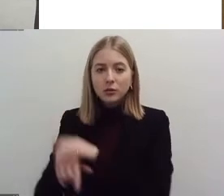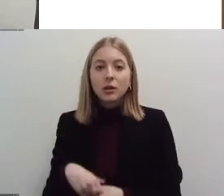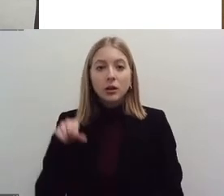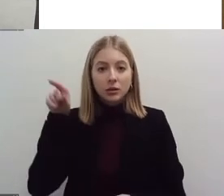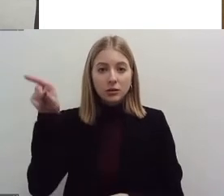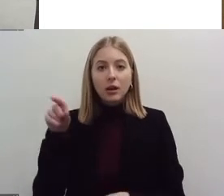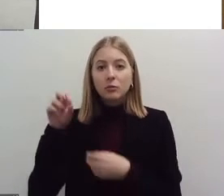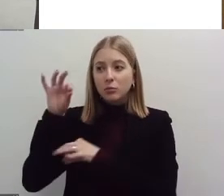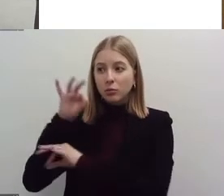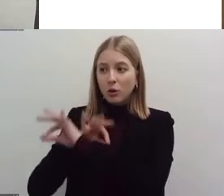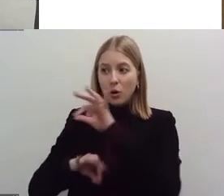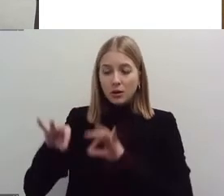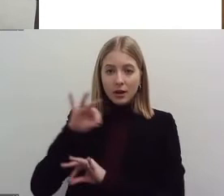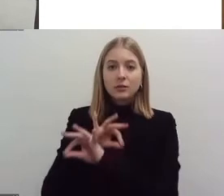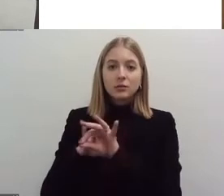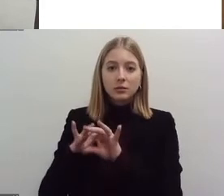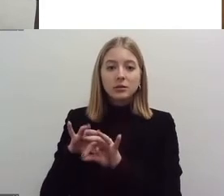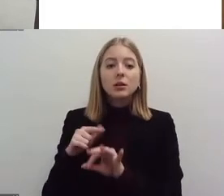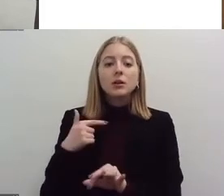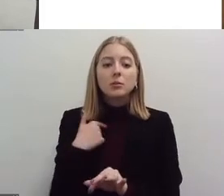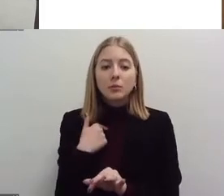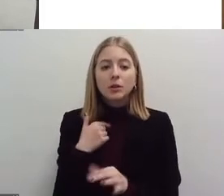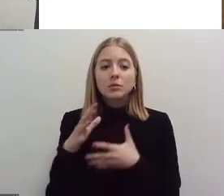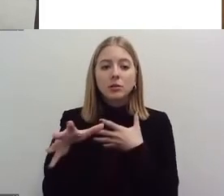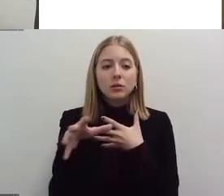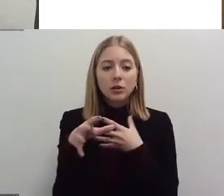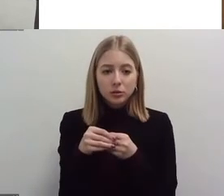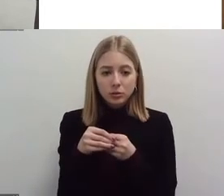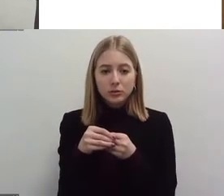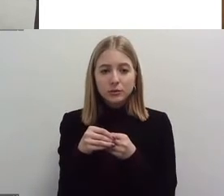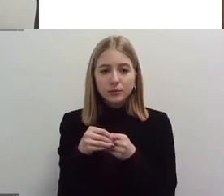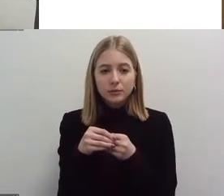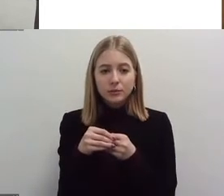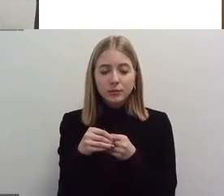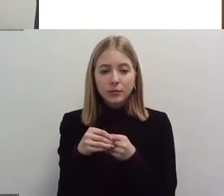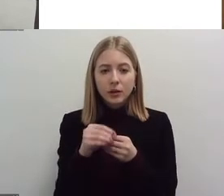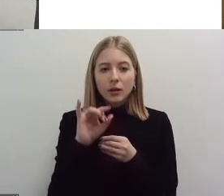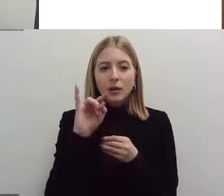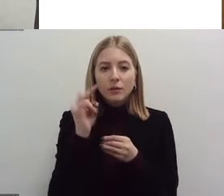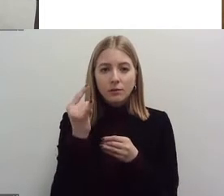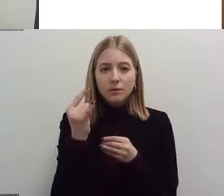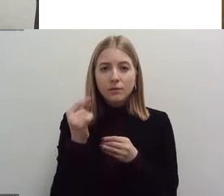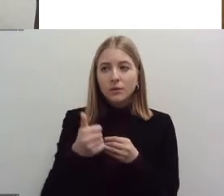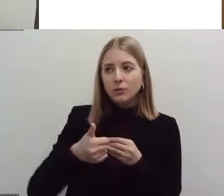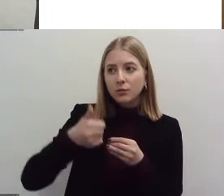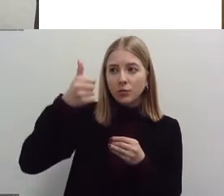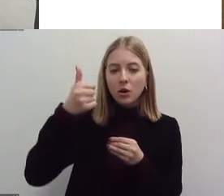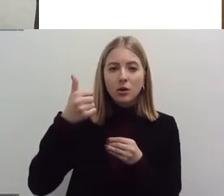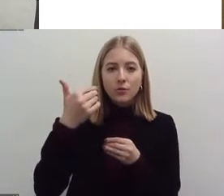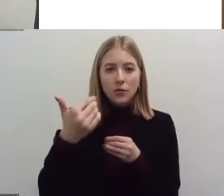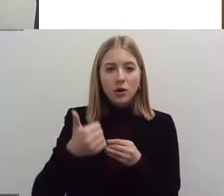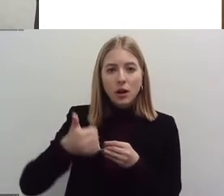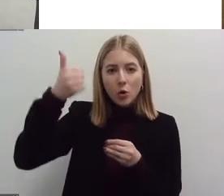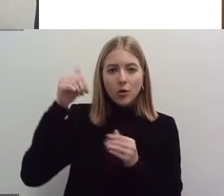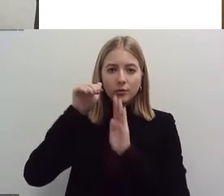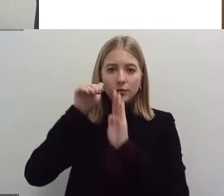this project, we're developing a completely new educational program in children's rights together with and for the children and young